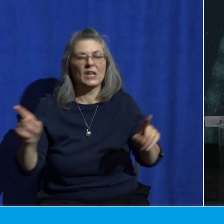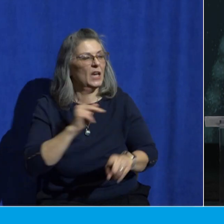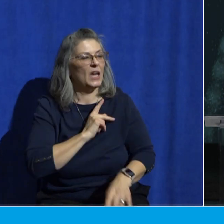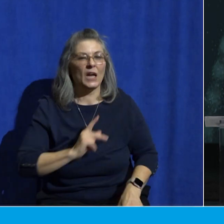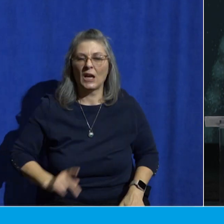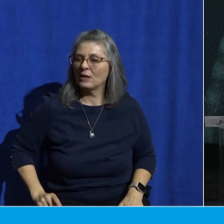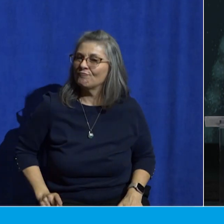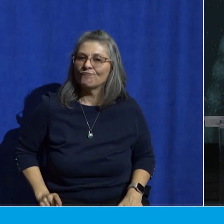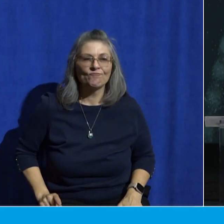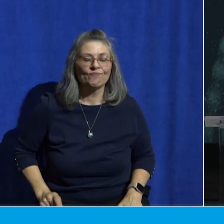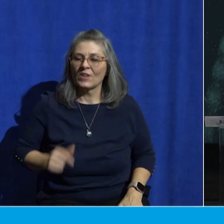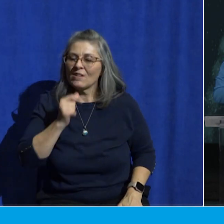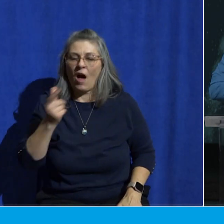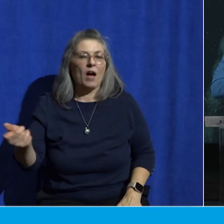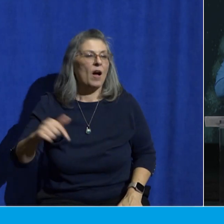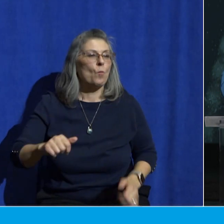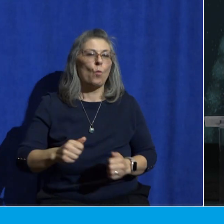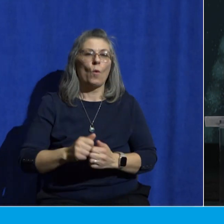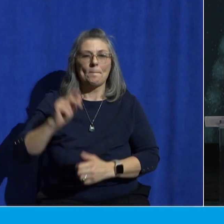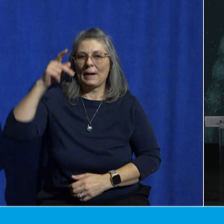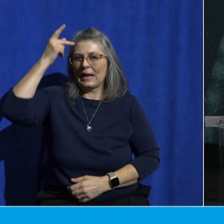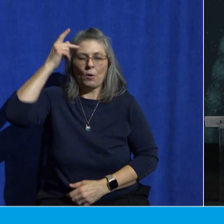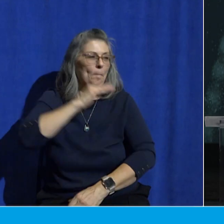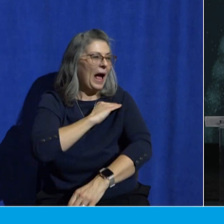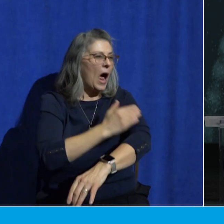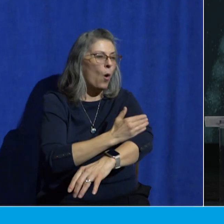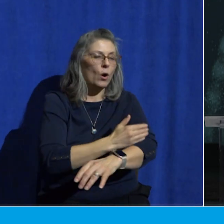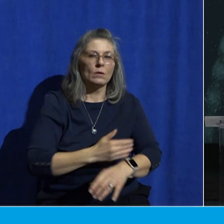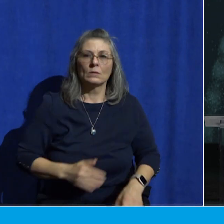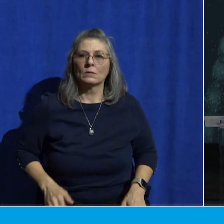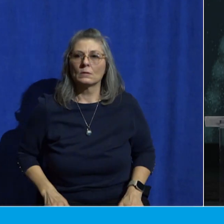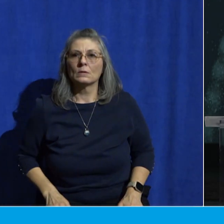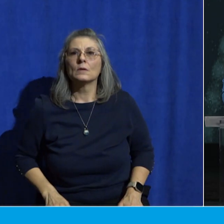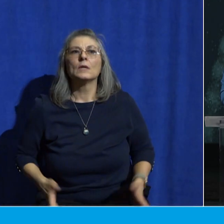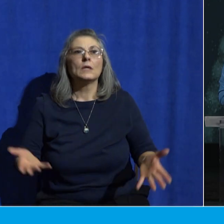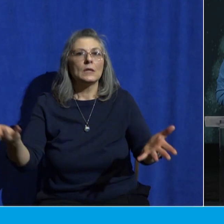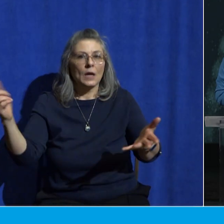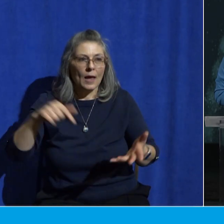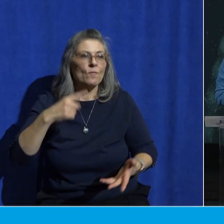came not wielding political power, but bringing spiritual peace.